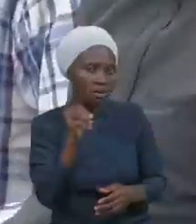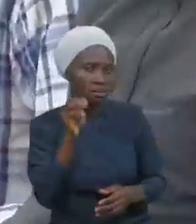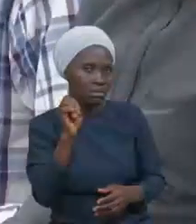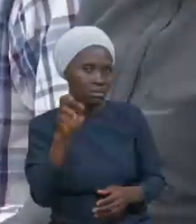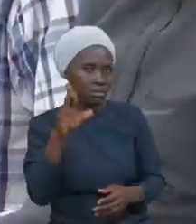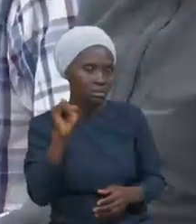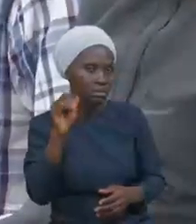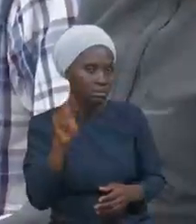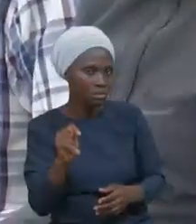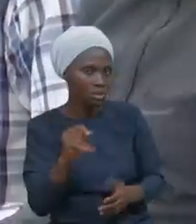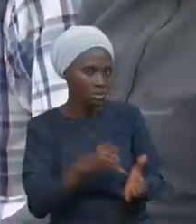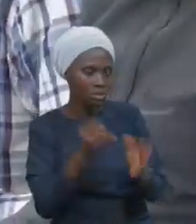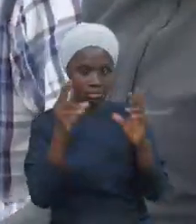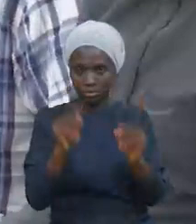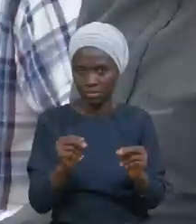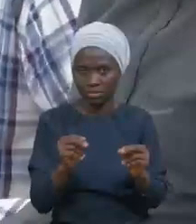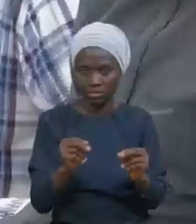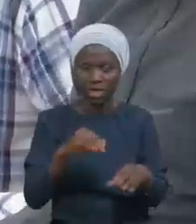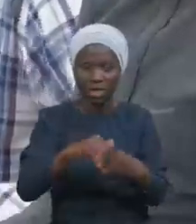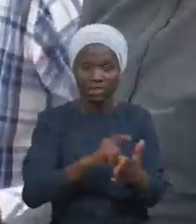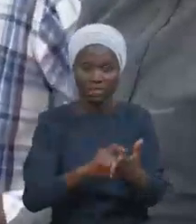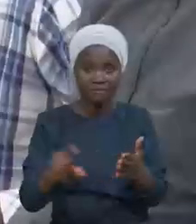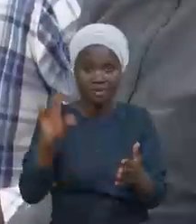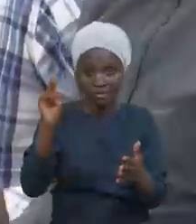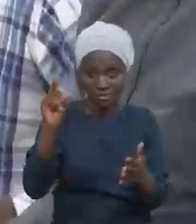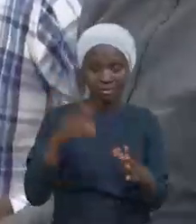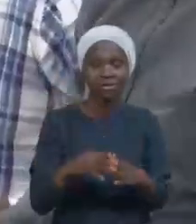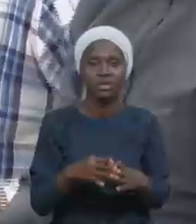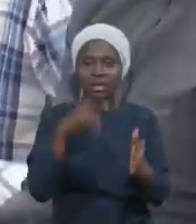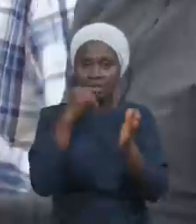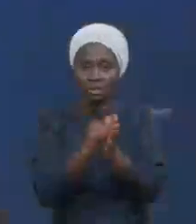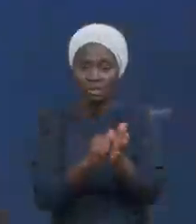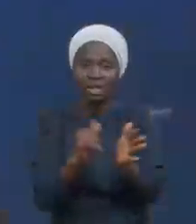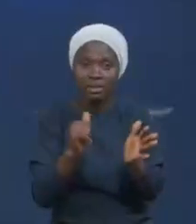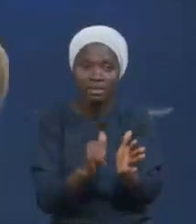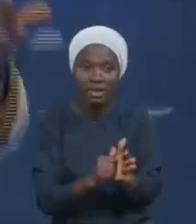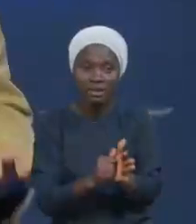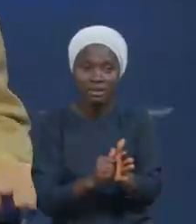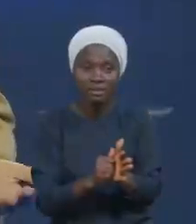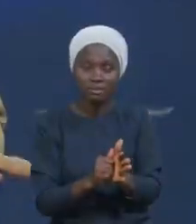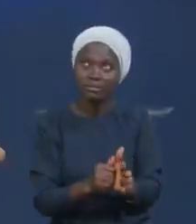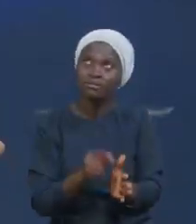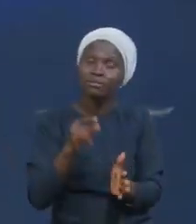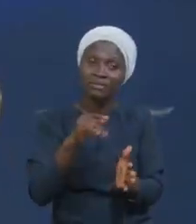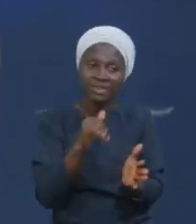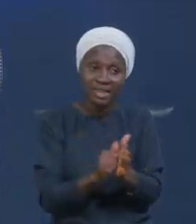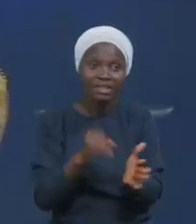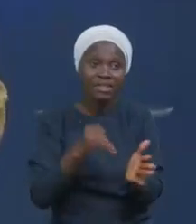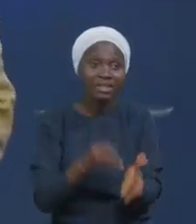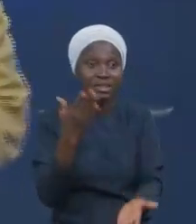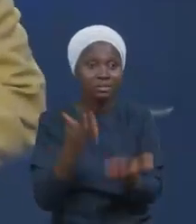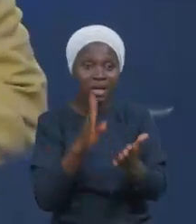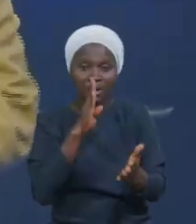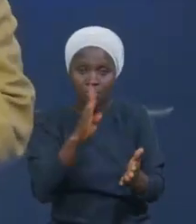merit. Look at verse 17. It says that it might be fulfilled, which